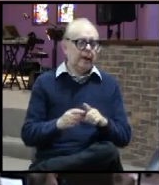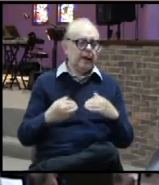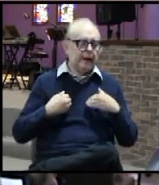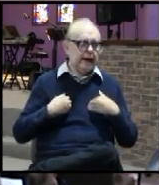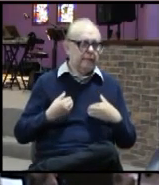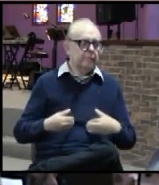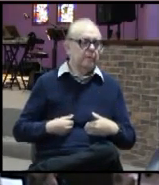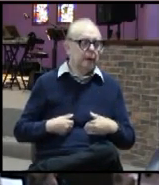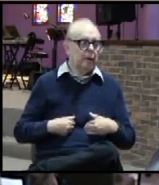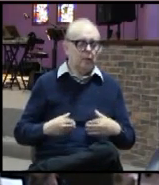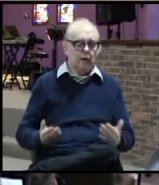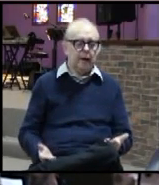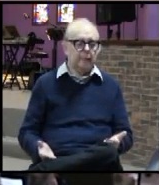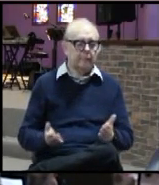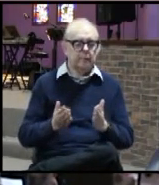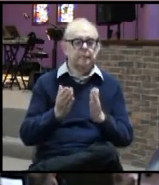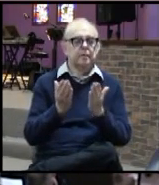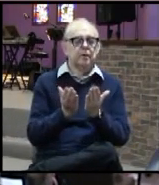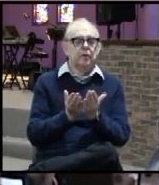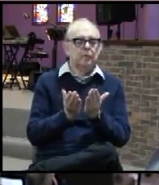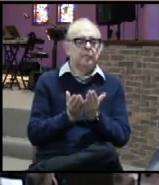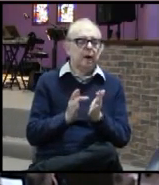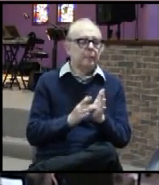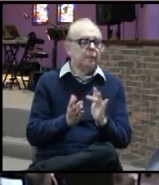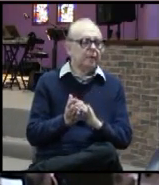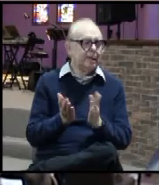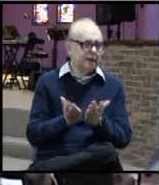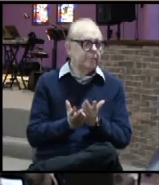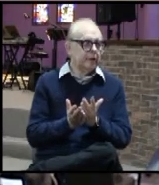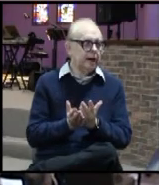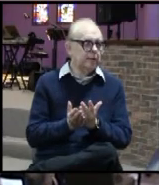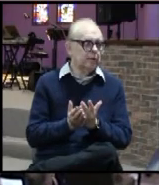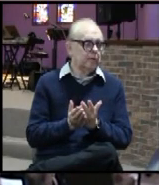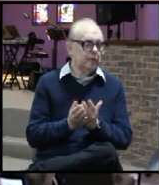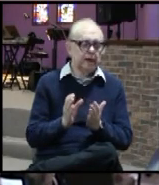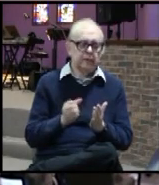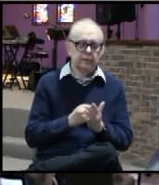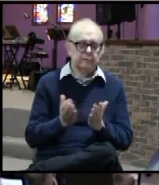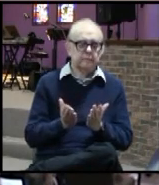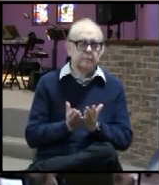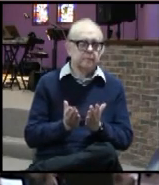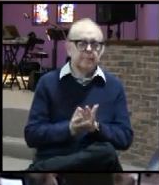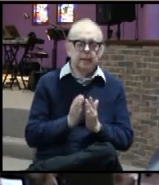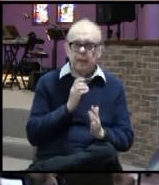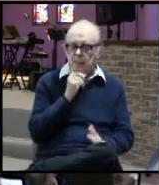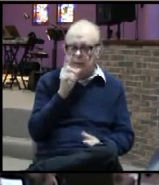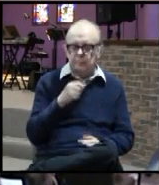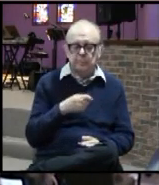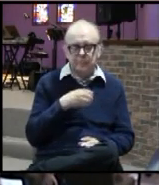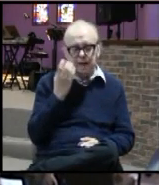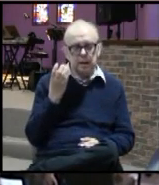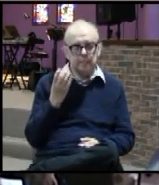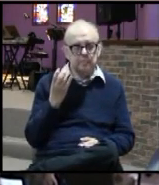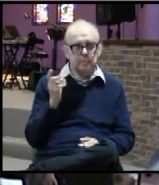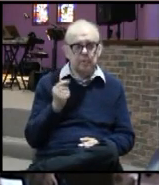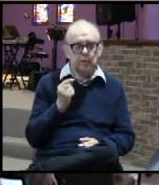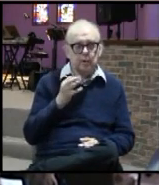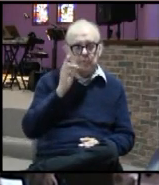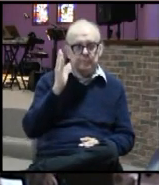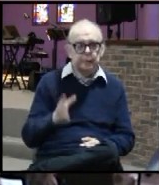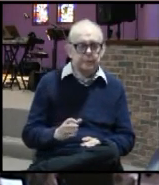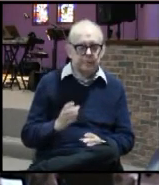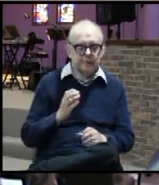it, or a hymn book. You're not supposed to get loud. Only the preachers get loud.